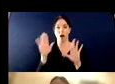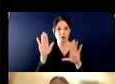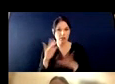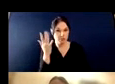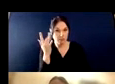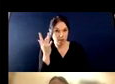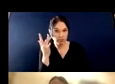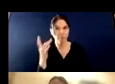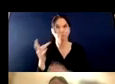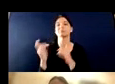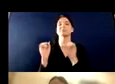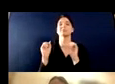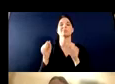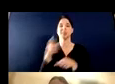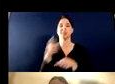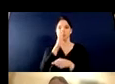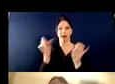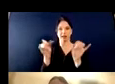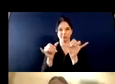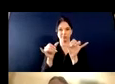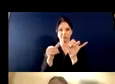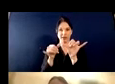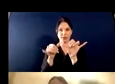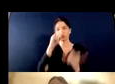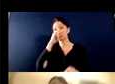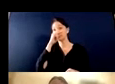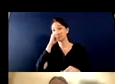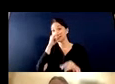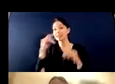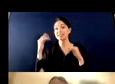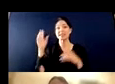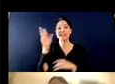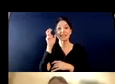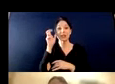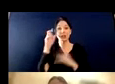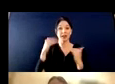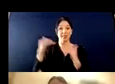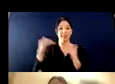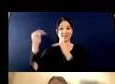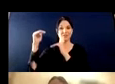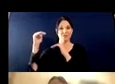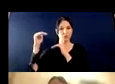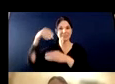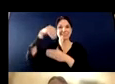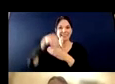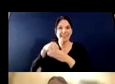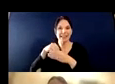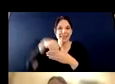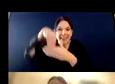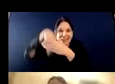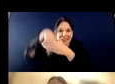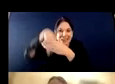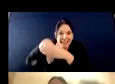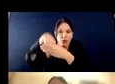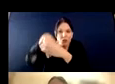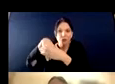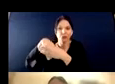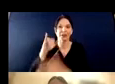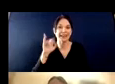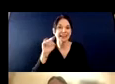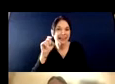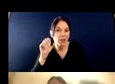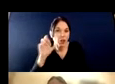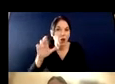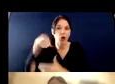measure your child's hearing level in the inner ear without the sound being dampened by any outer or middle